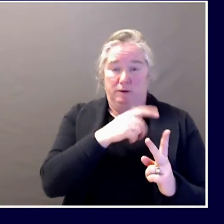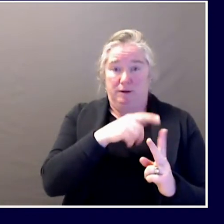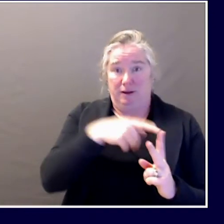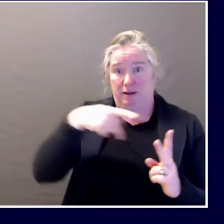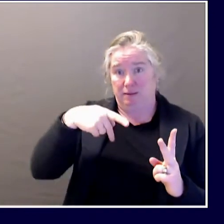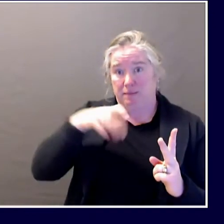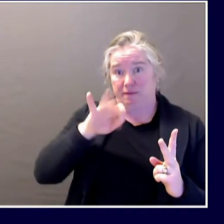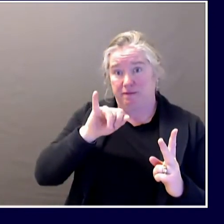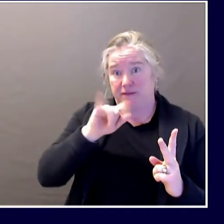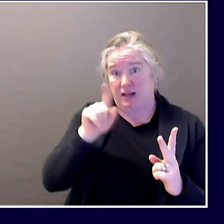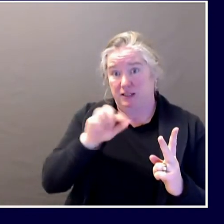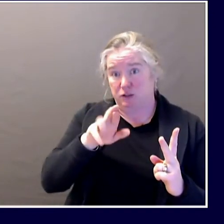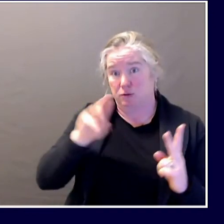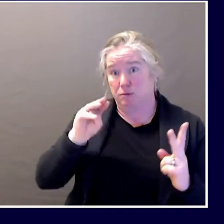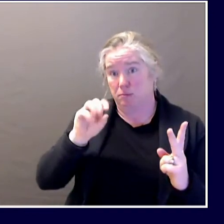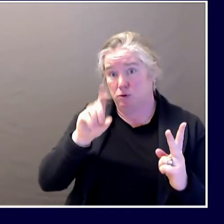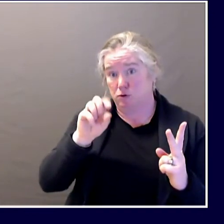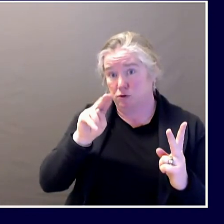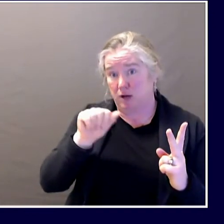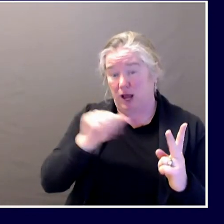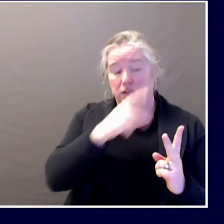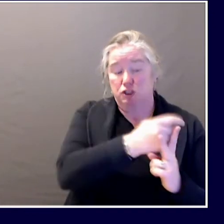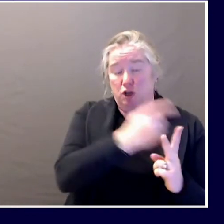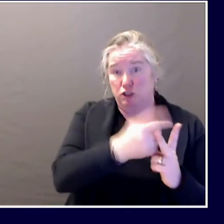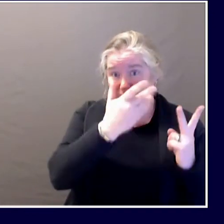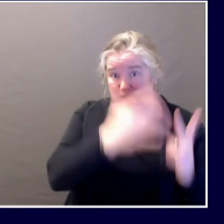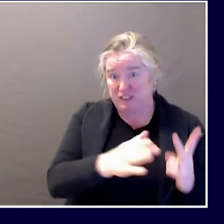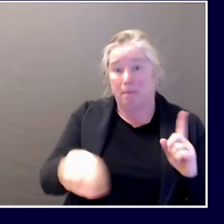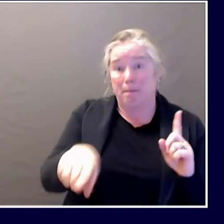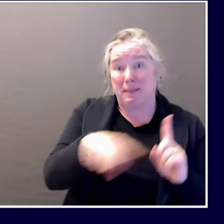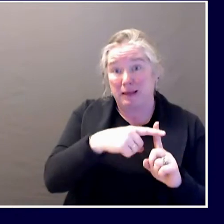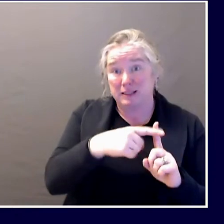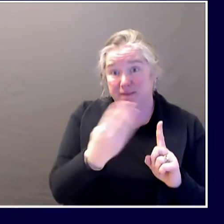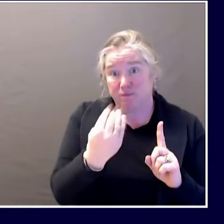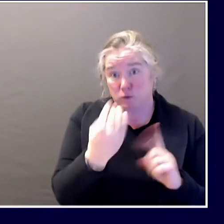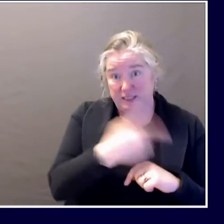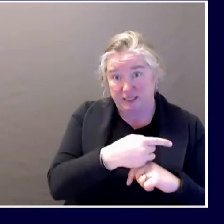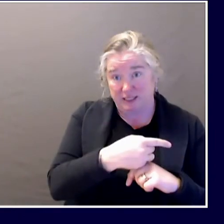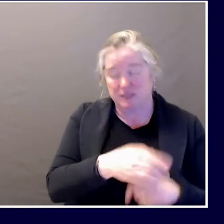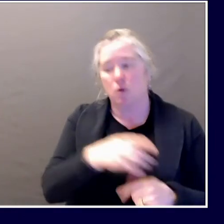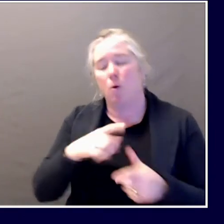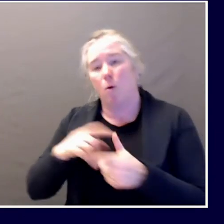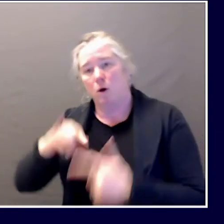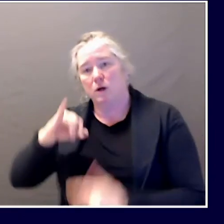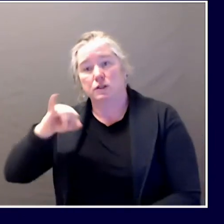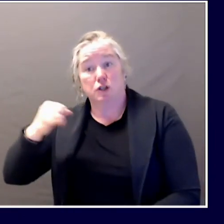Moderna. Another important note, where does this